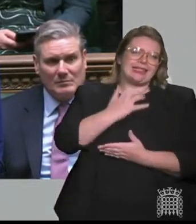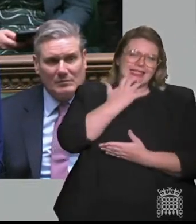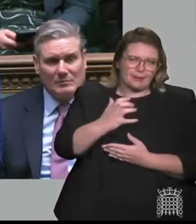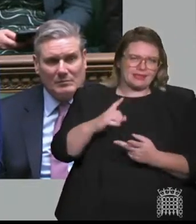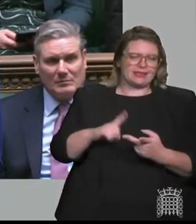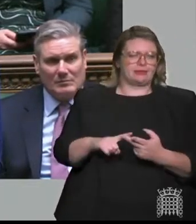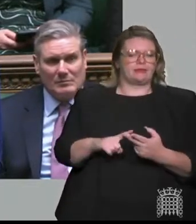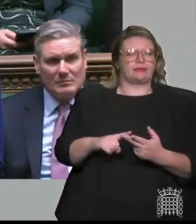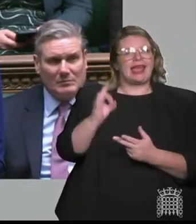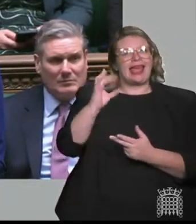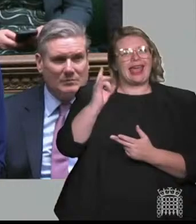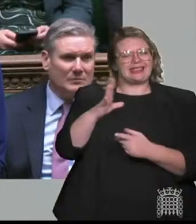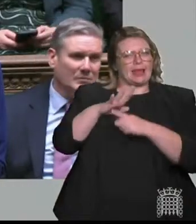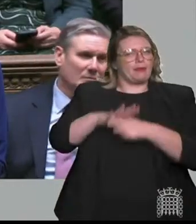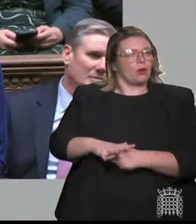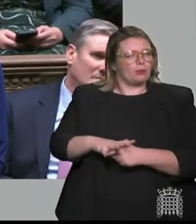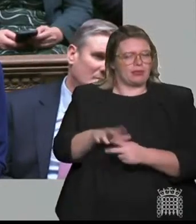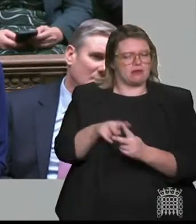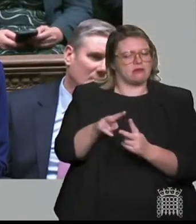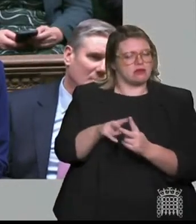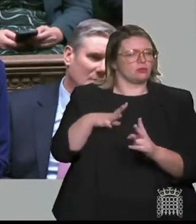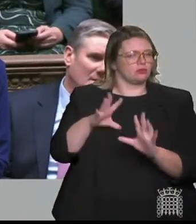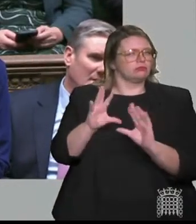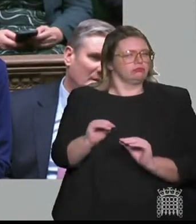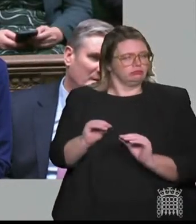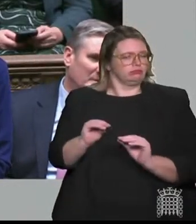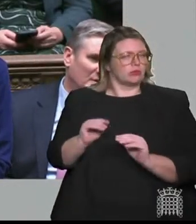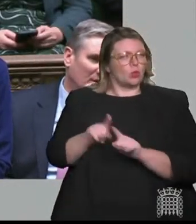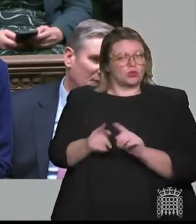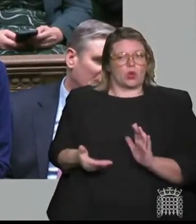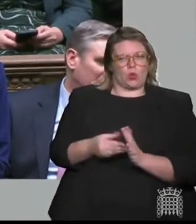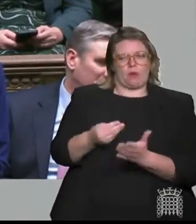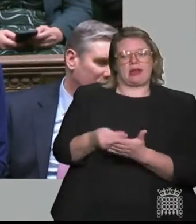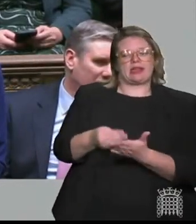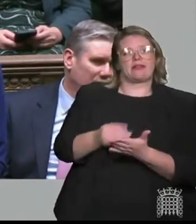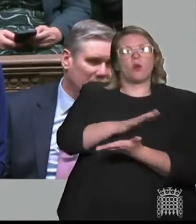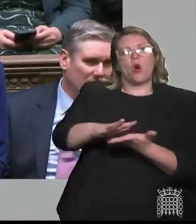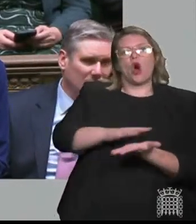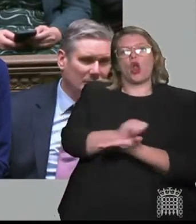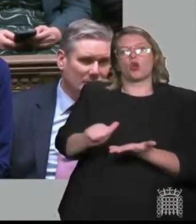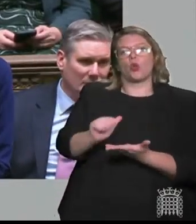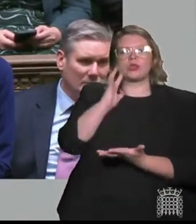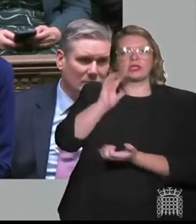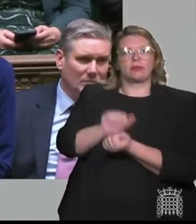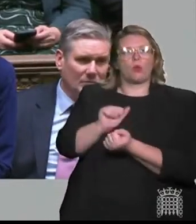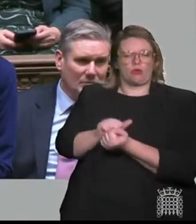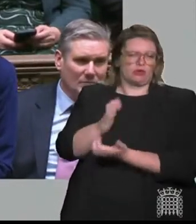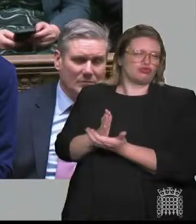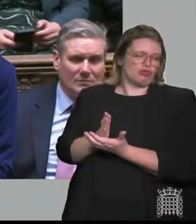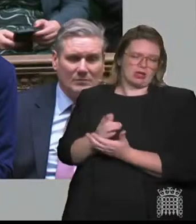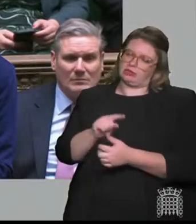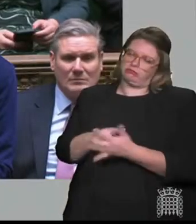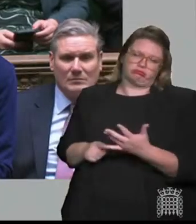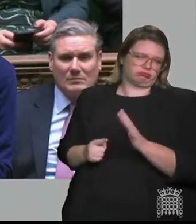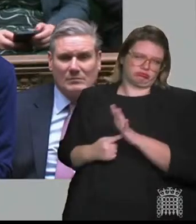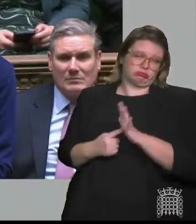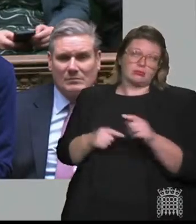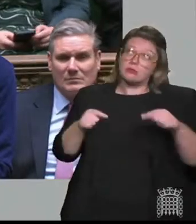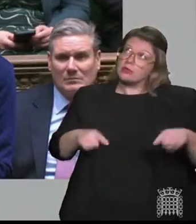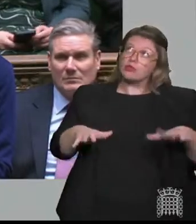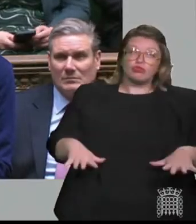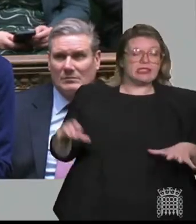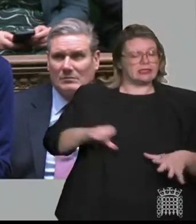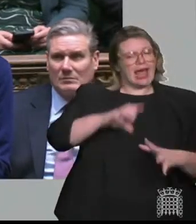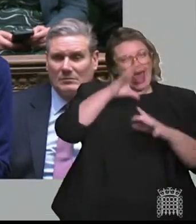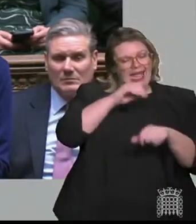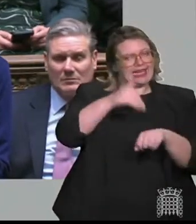keep our communities safe, as well as the additional money for the Holocaust Educational Trust. There is no place for hate in our society,